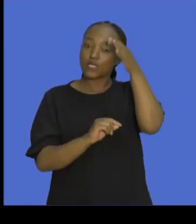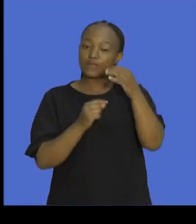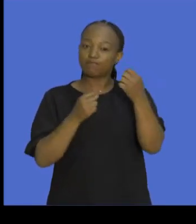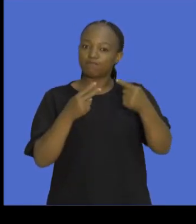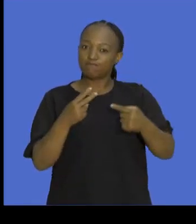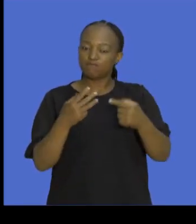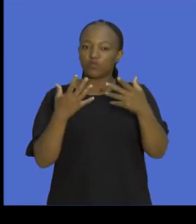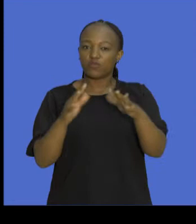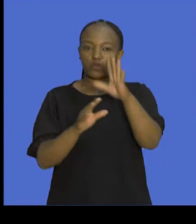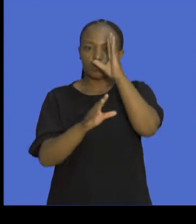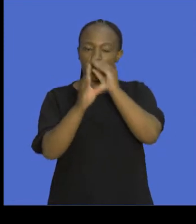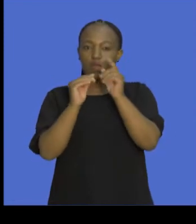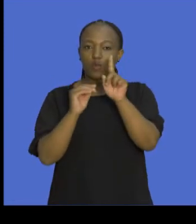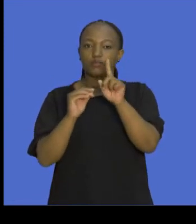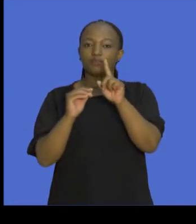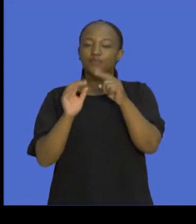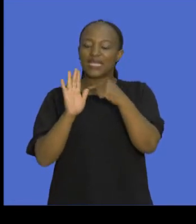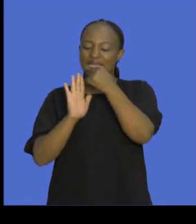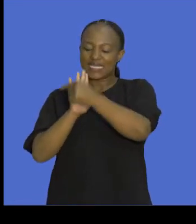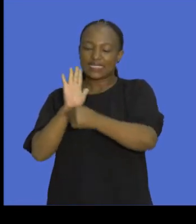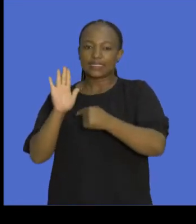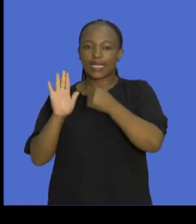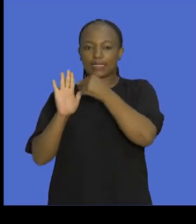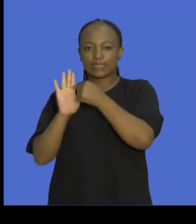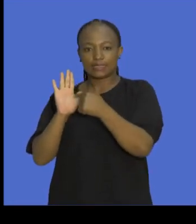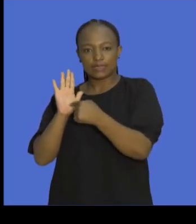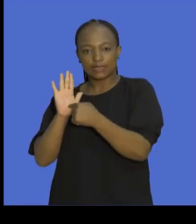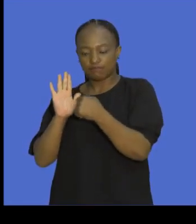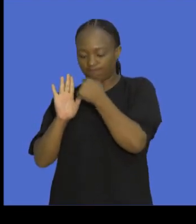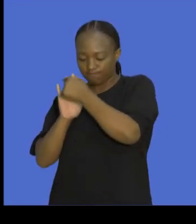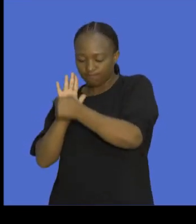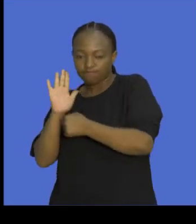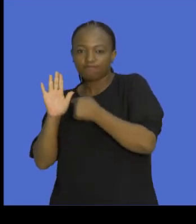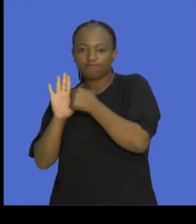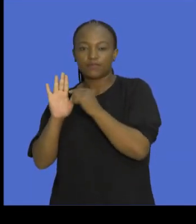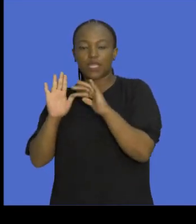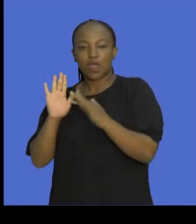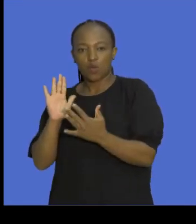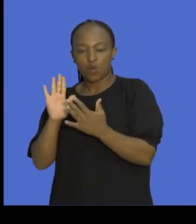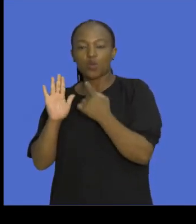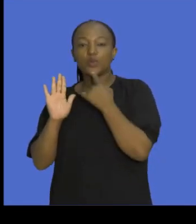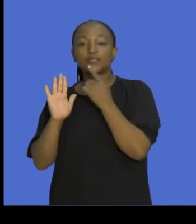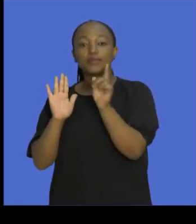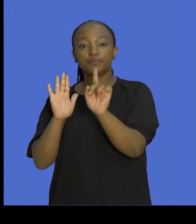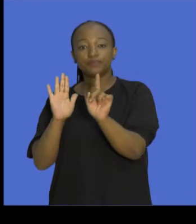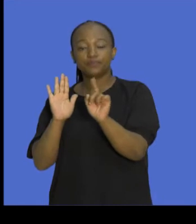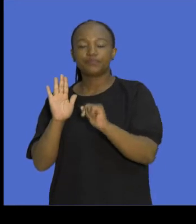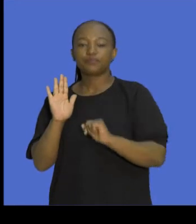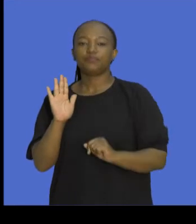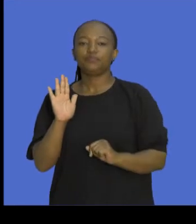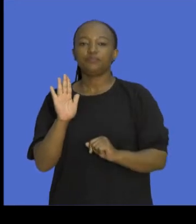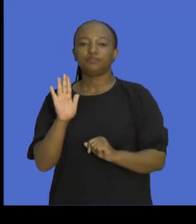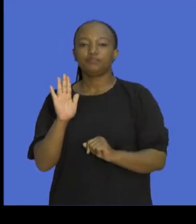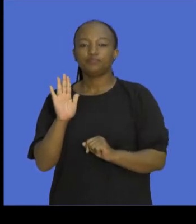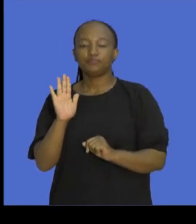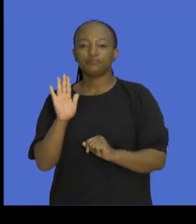context of circuits, right? In the context of circuits, we are saying that,